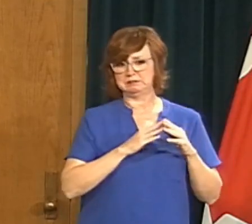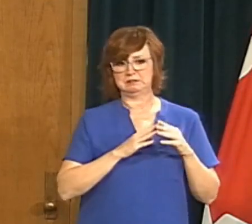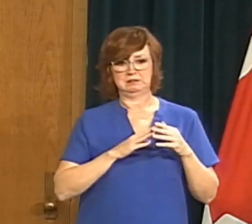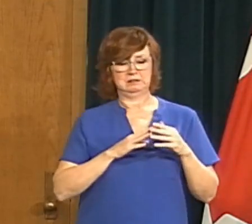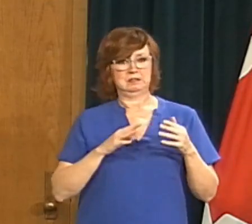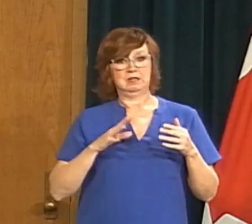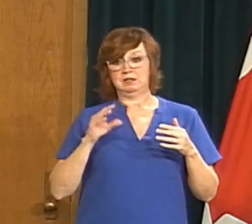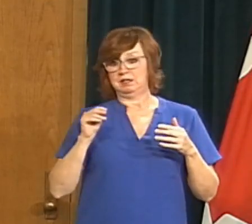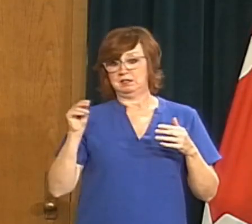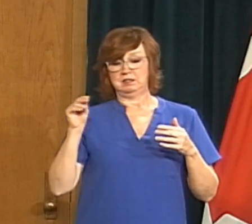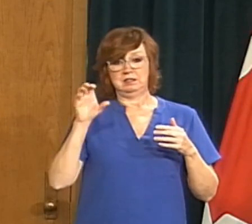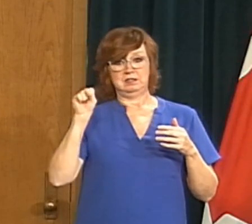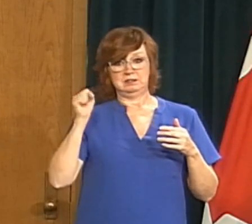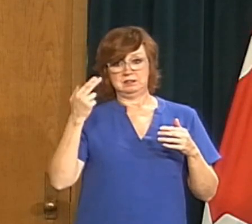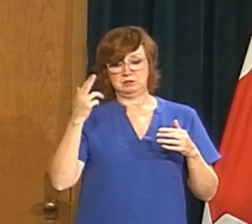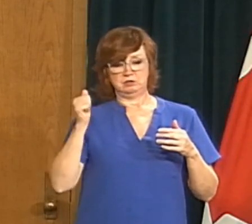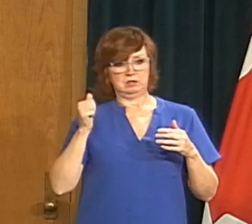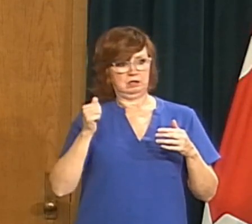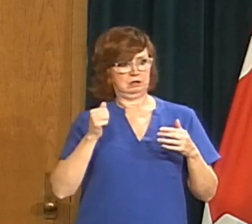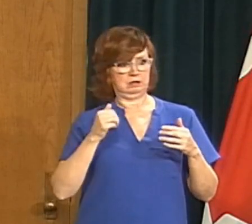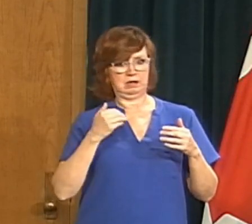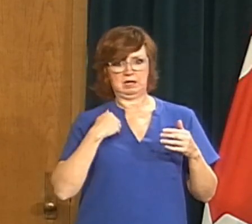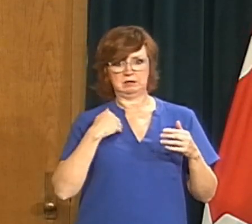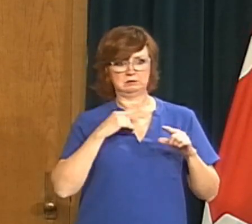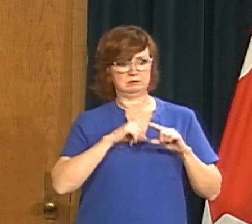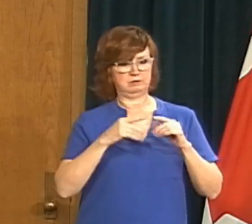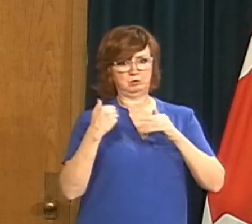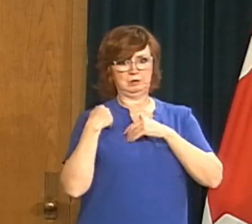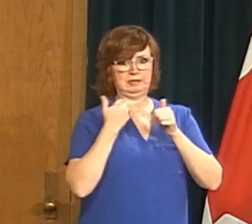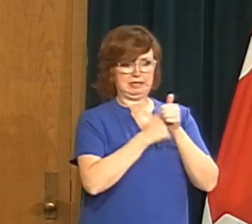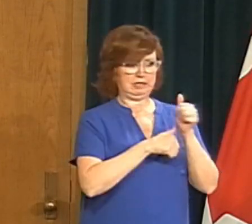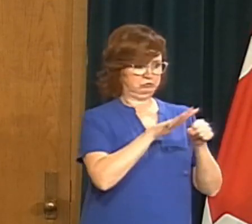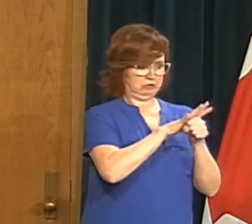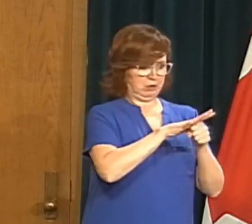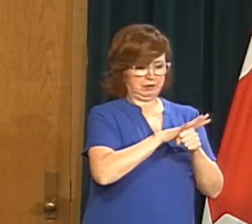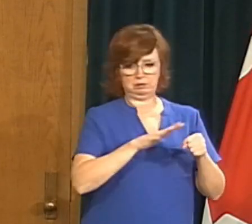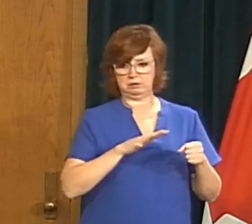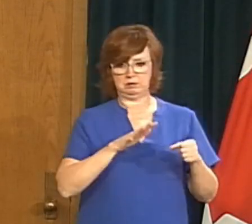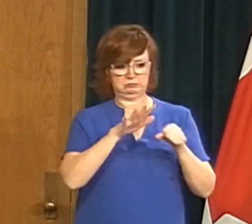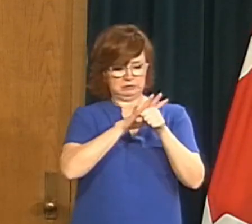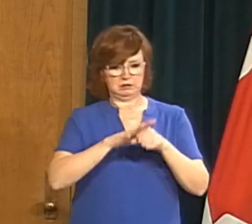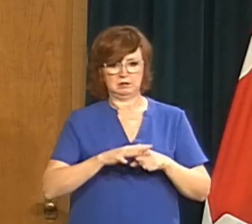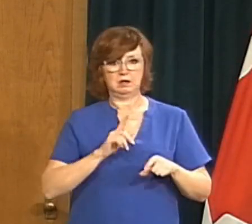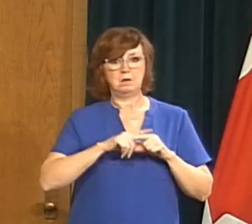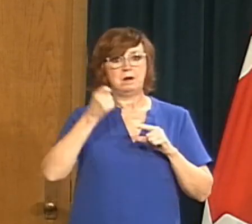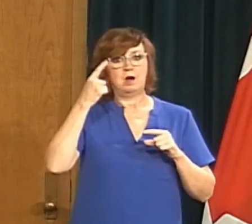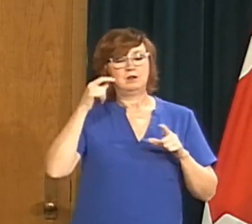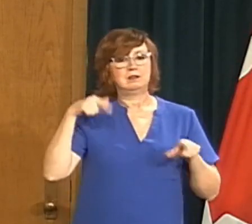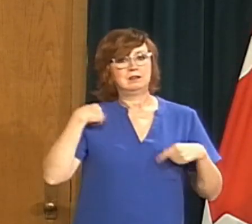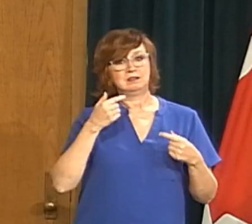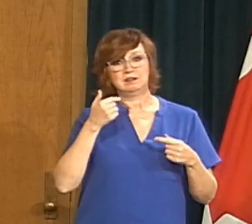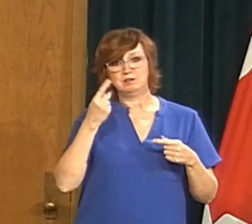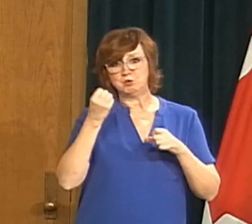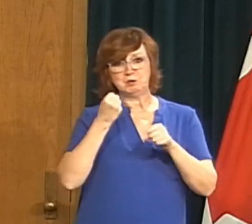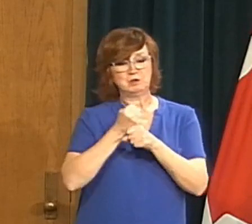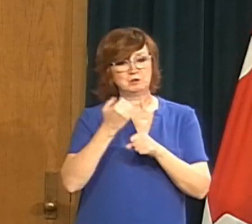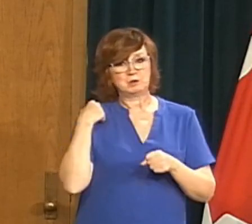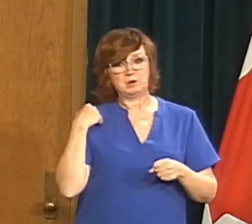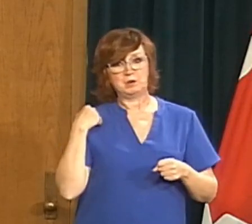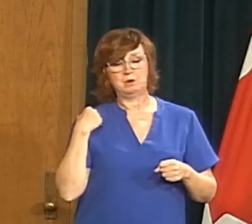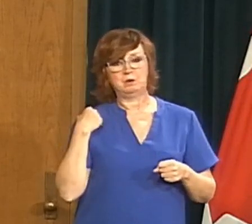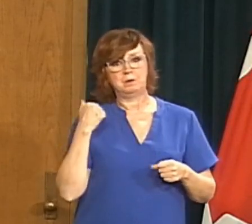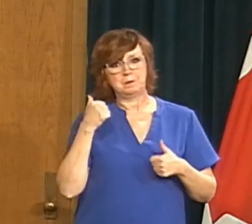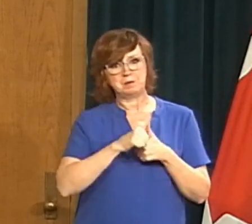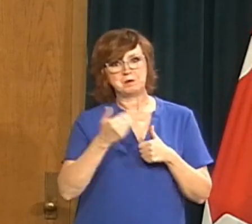system feels in each of those communities. We're also a health system that has, over the course of the last few years, moved from a number of regions,